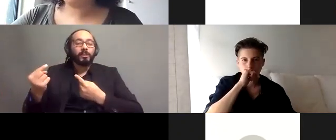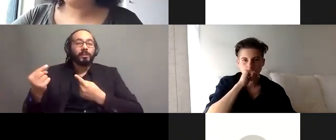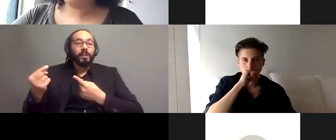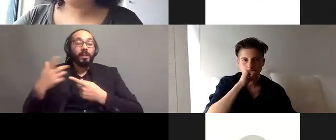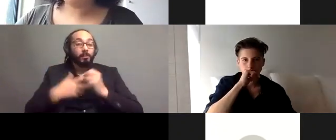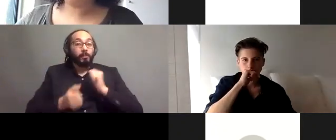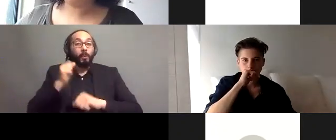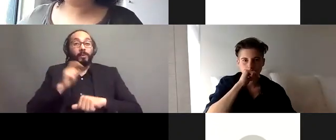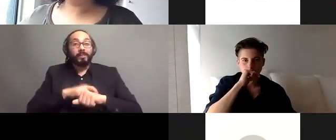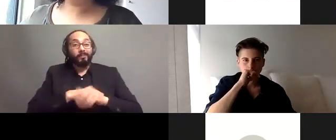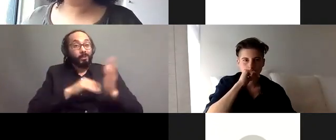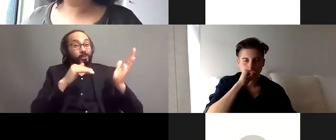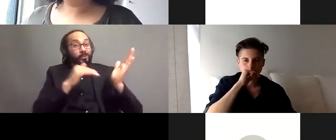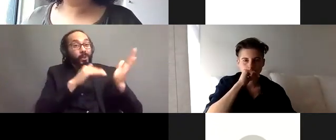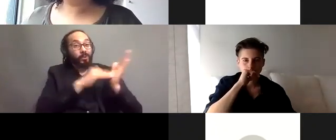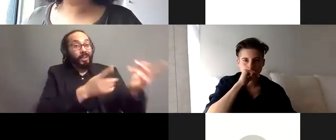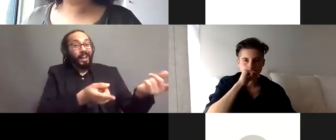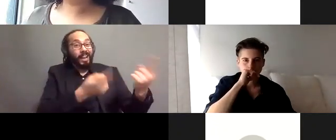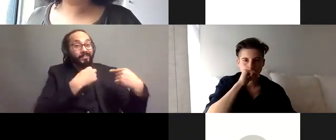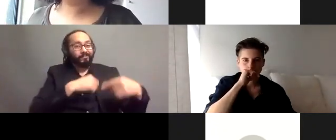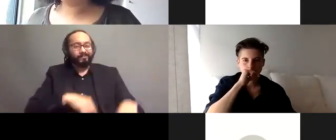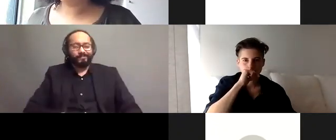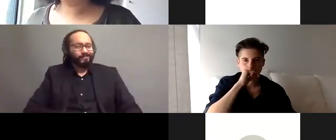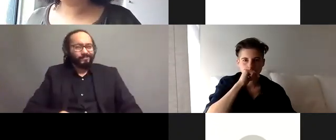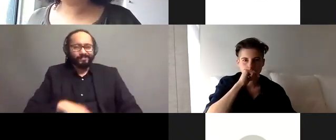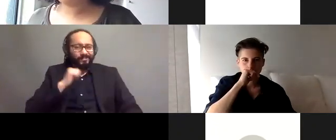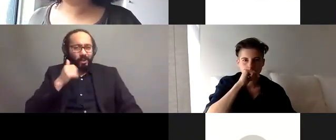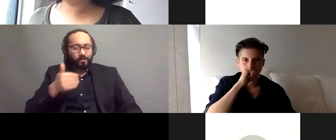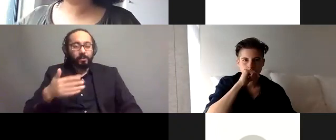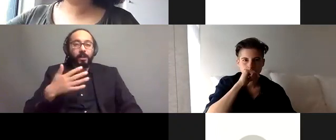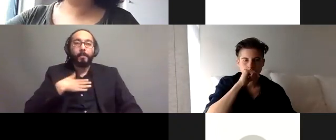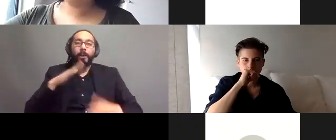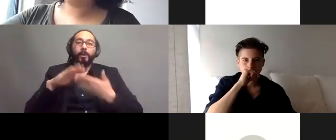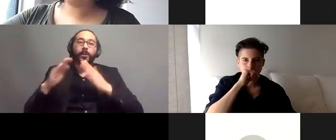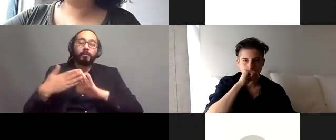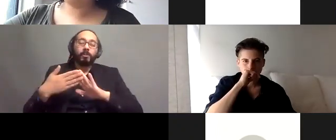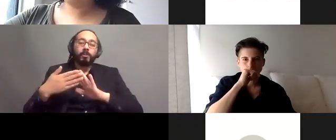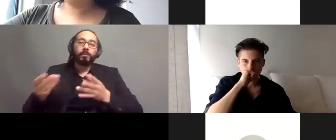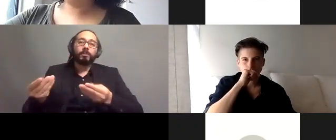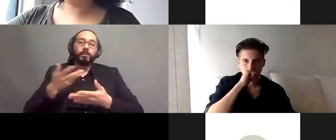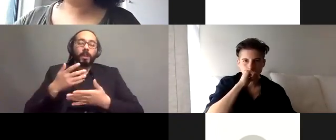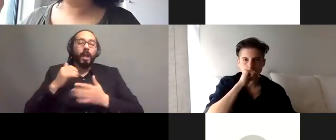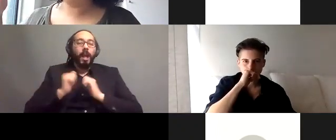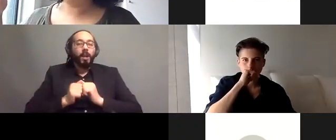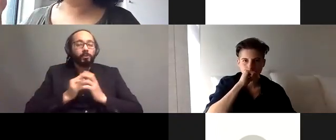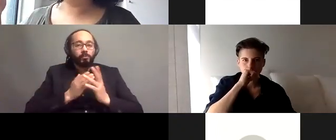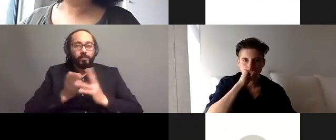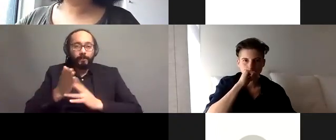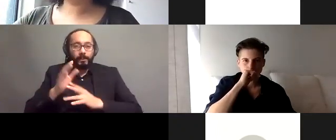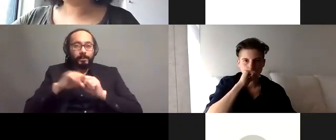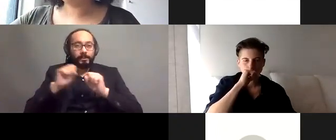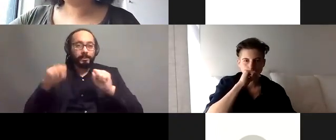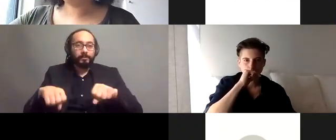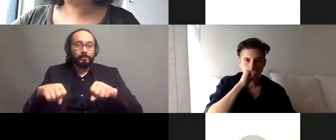answer. It's, you know, part someone from my community who tells me how to navigate the system to